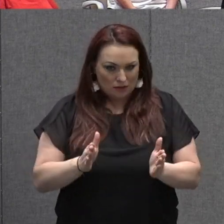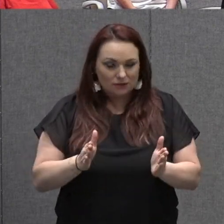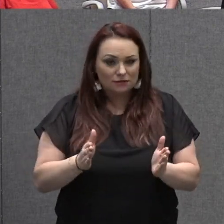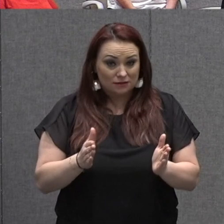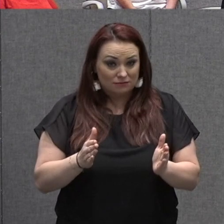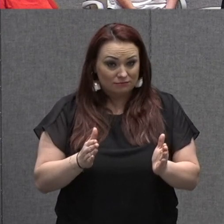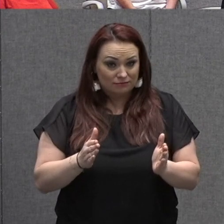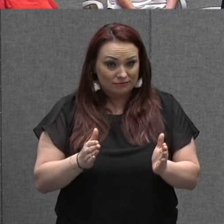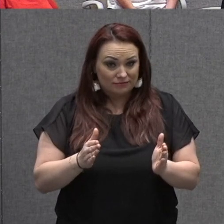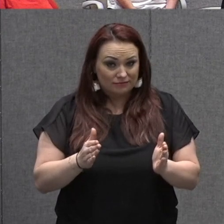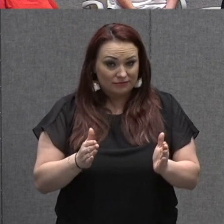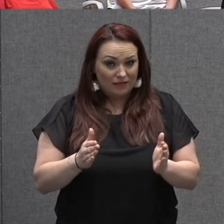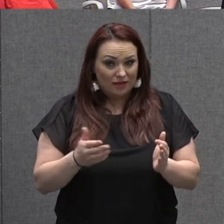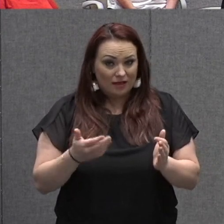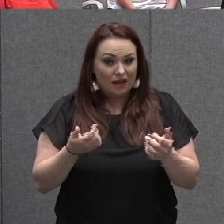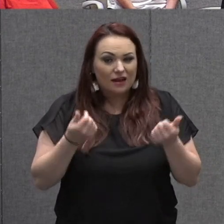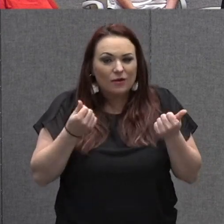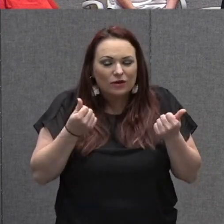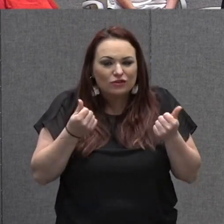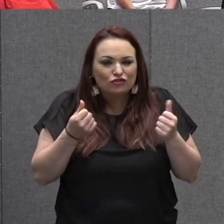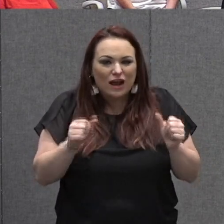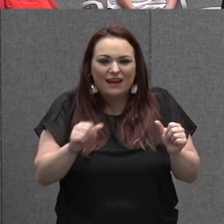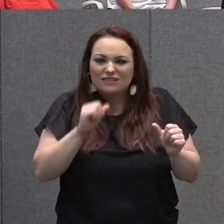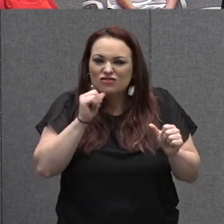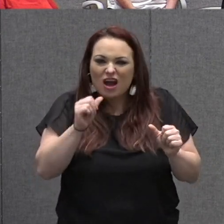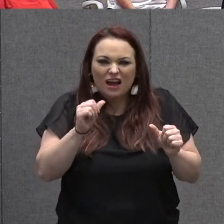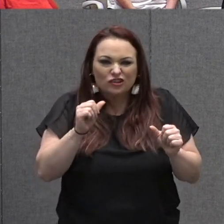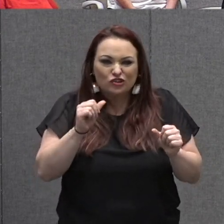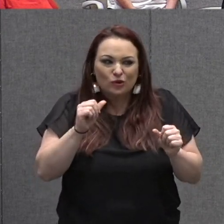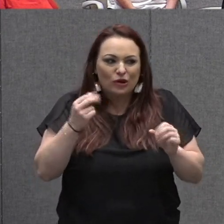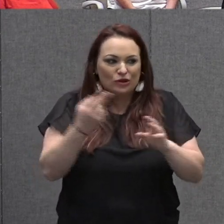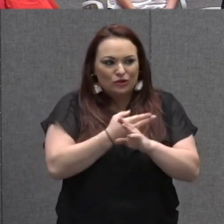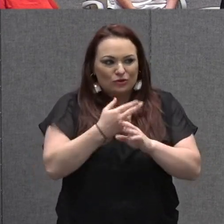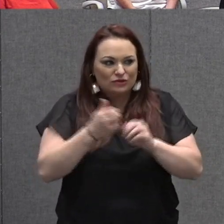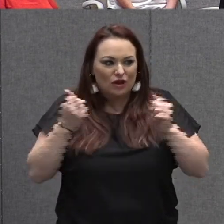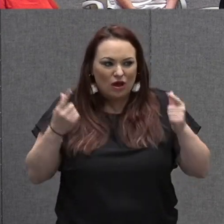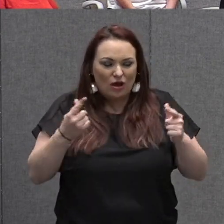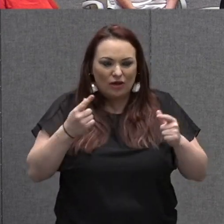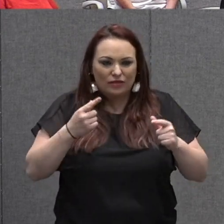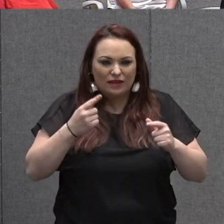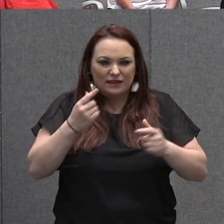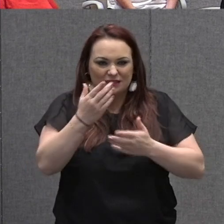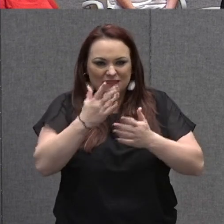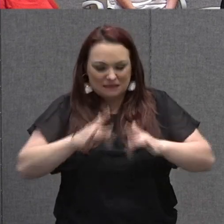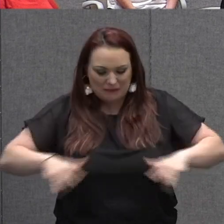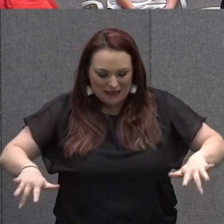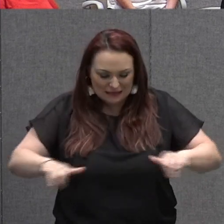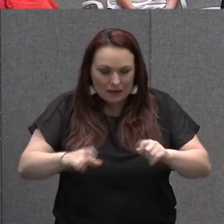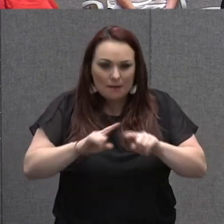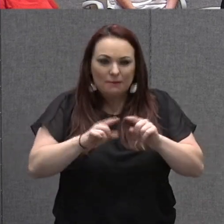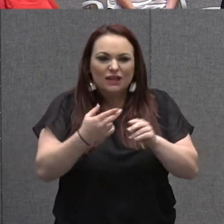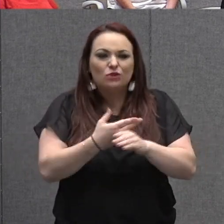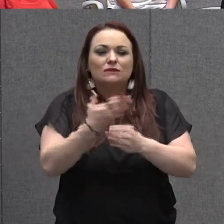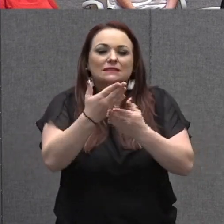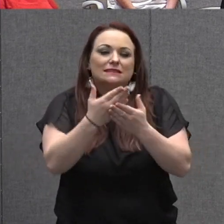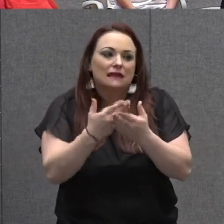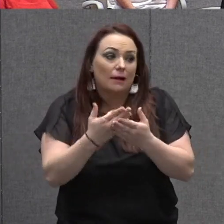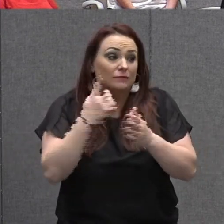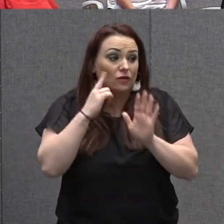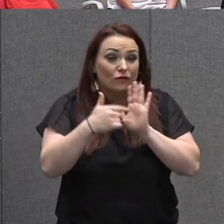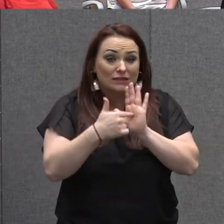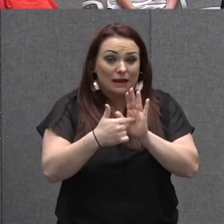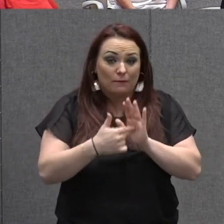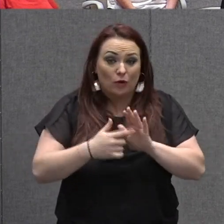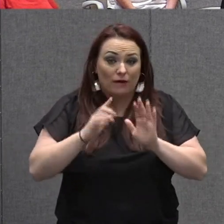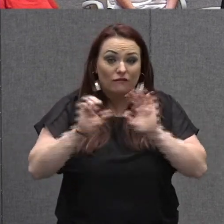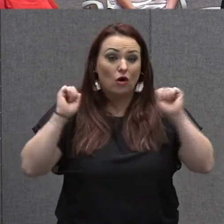And I want to try to not fill up all the space, but some of it. So here's an example of me filling up